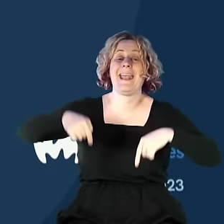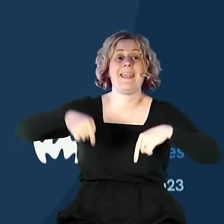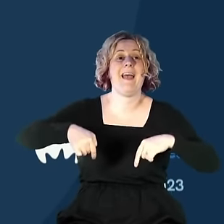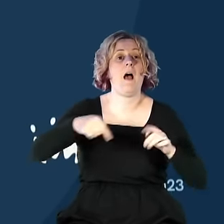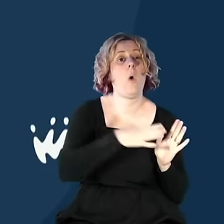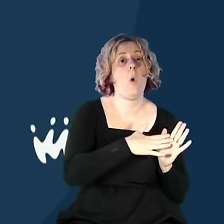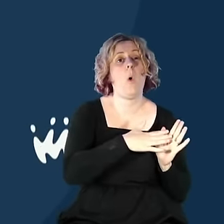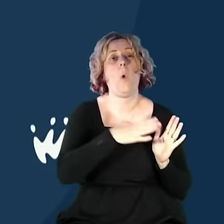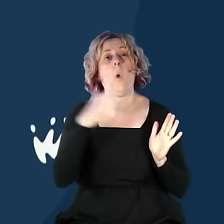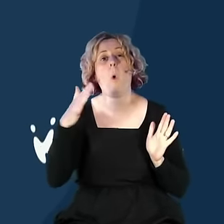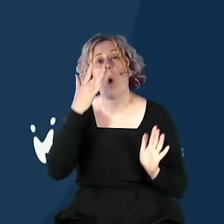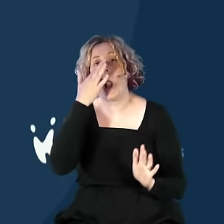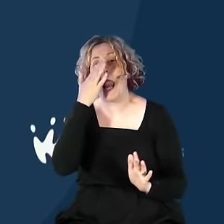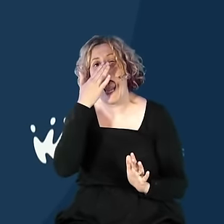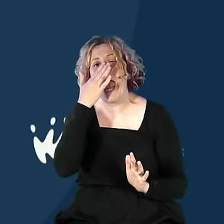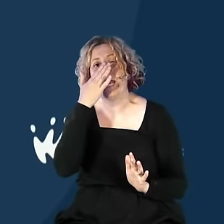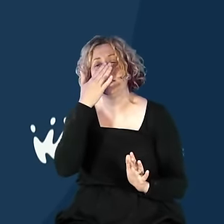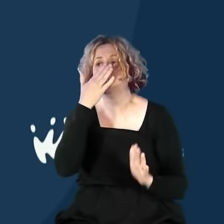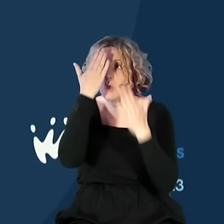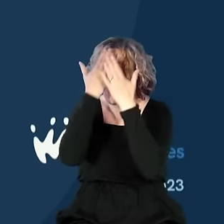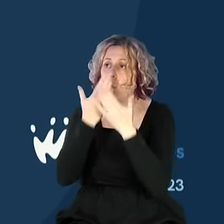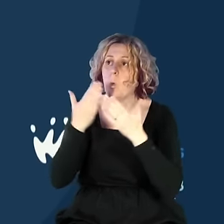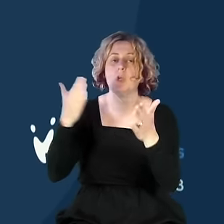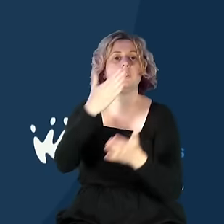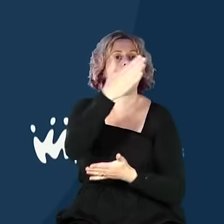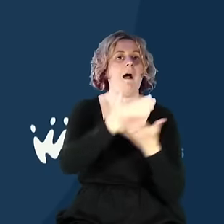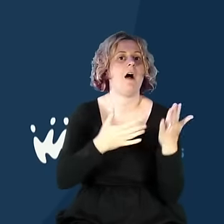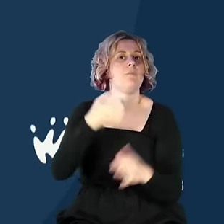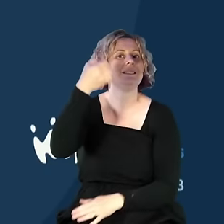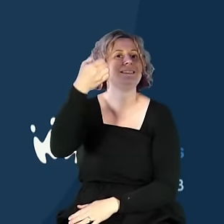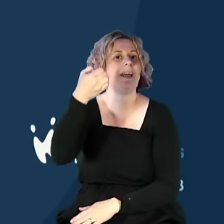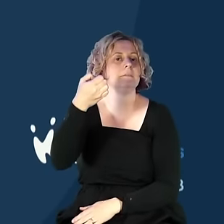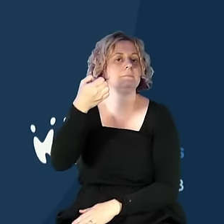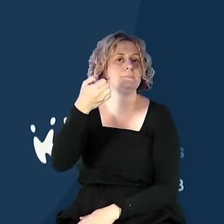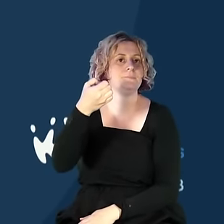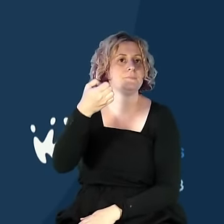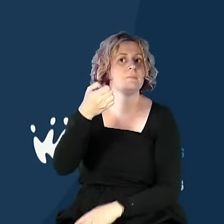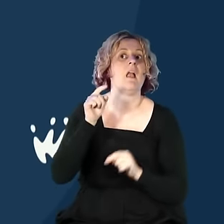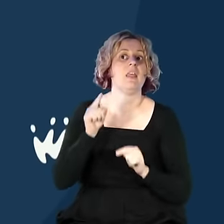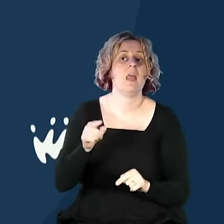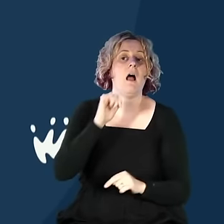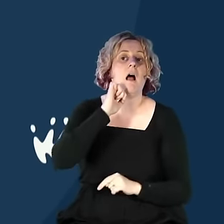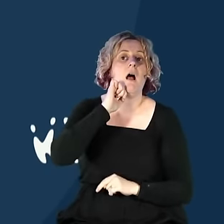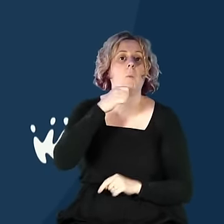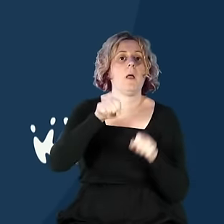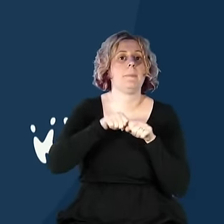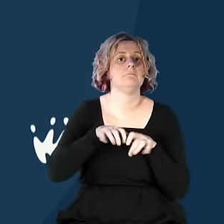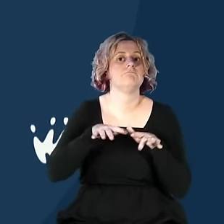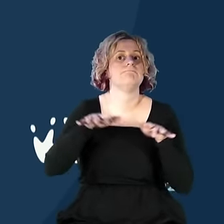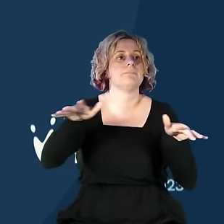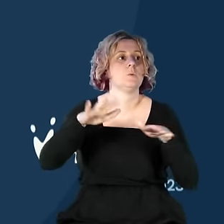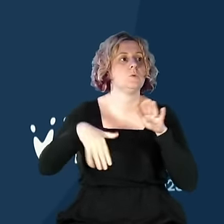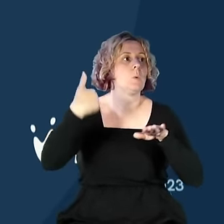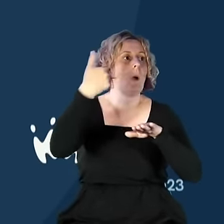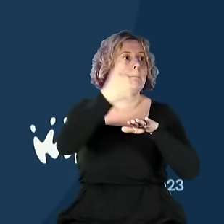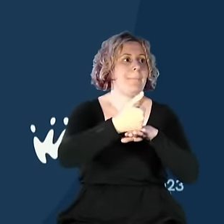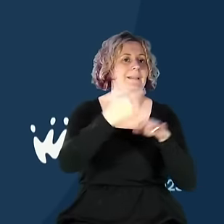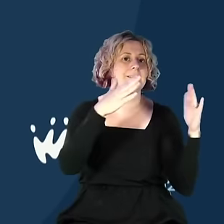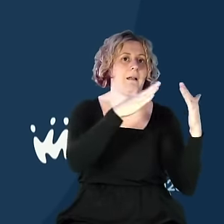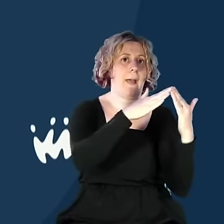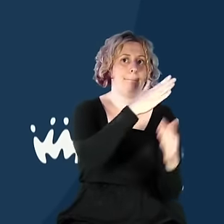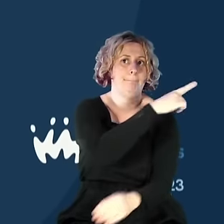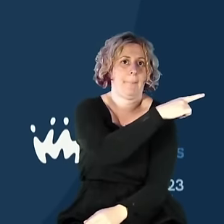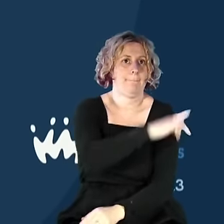in the main tent tomorrow morning at 10:30, and that will also be relayed across to the base camp if you'd prefer to watch it